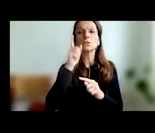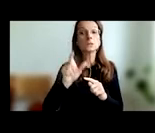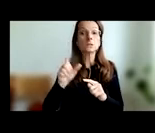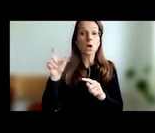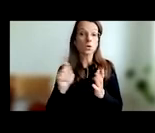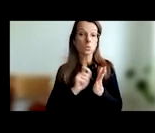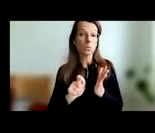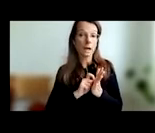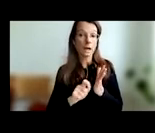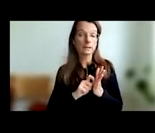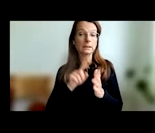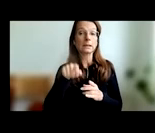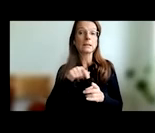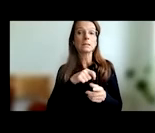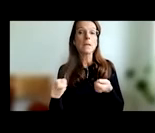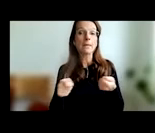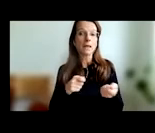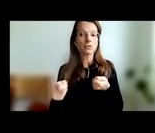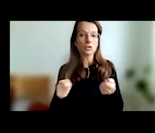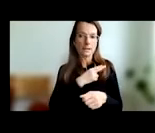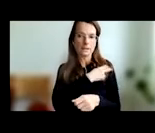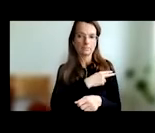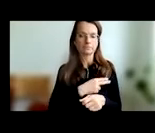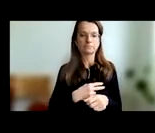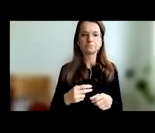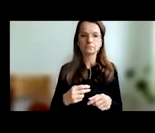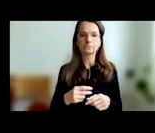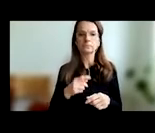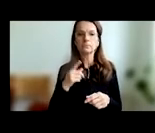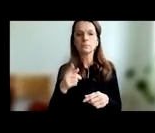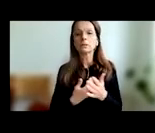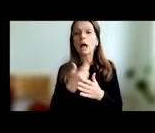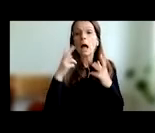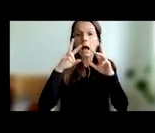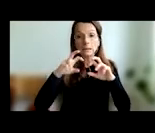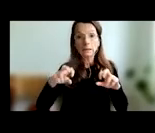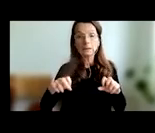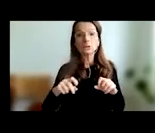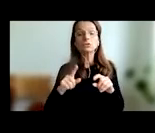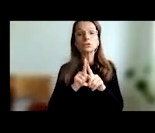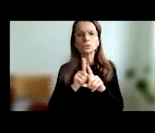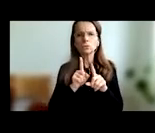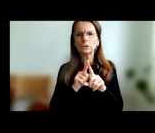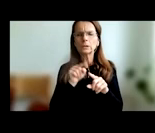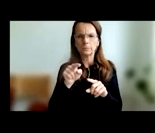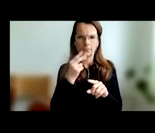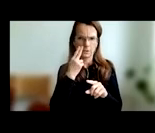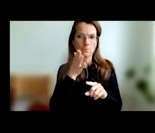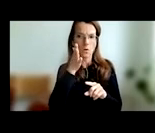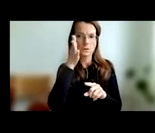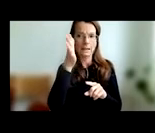trend, such as professional service, professional salespeople, legislators, and so on.